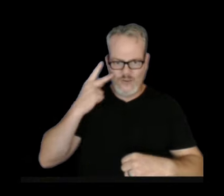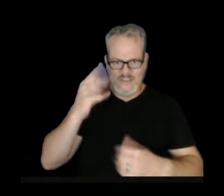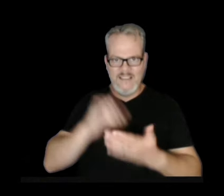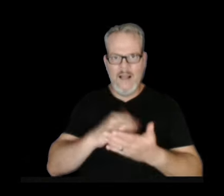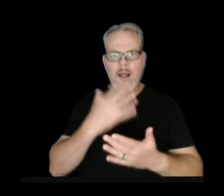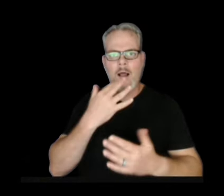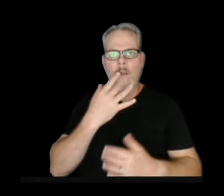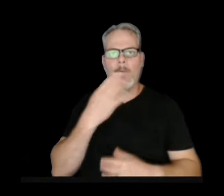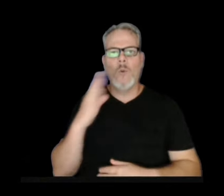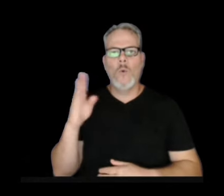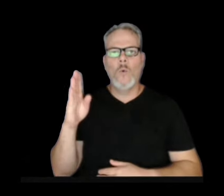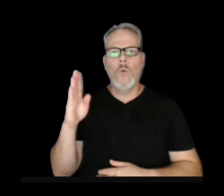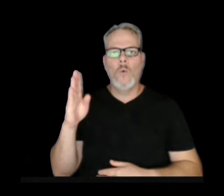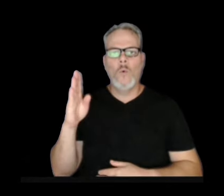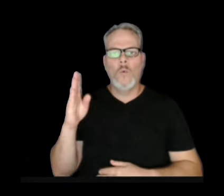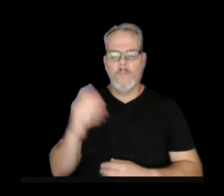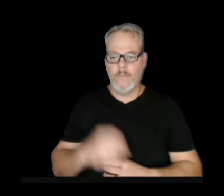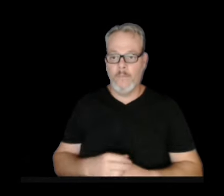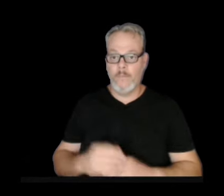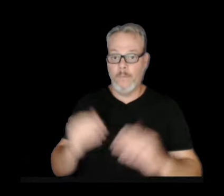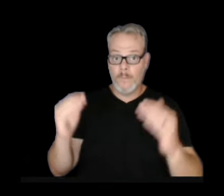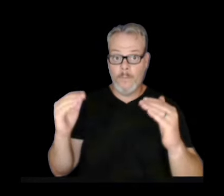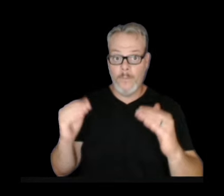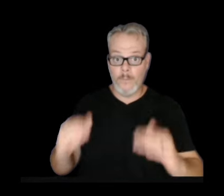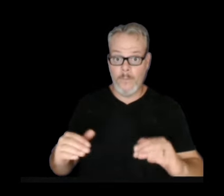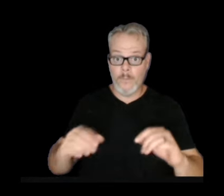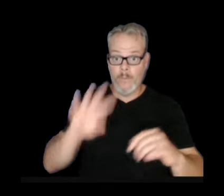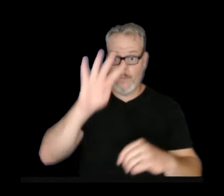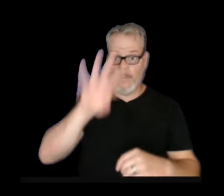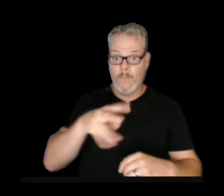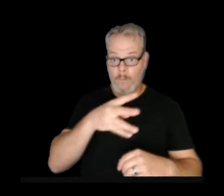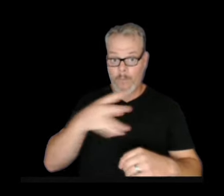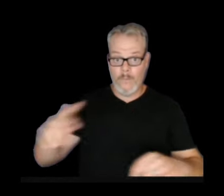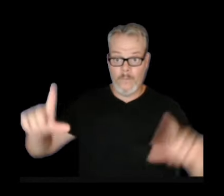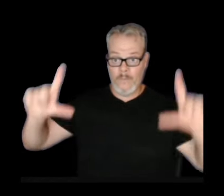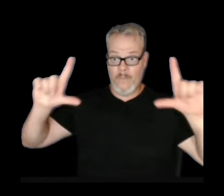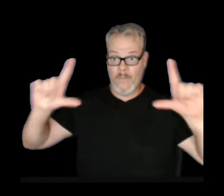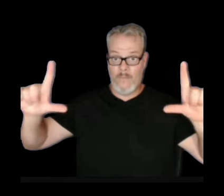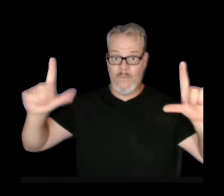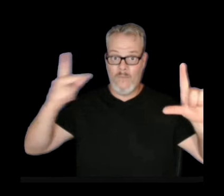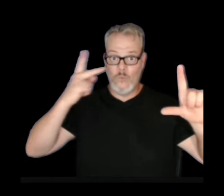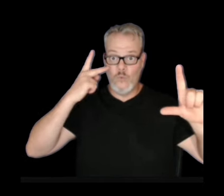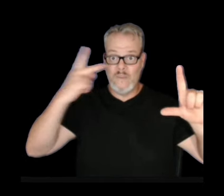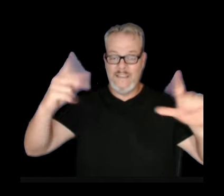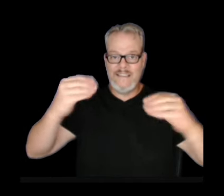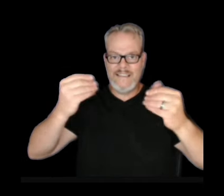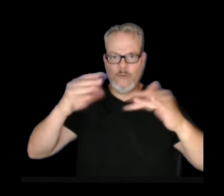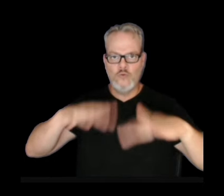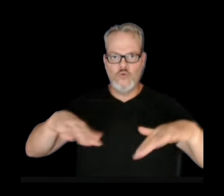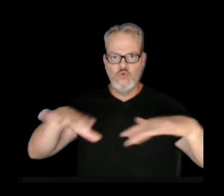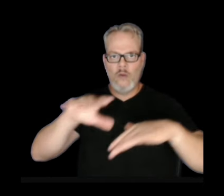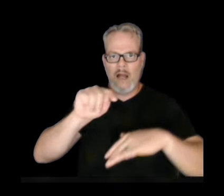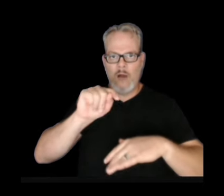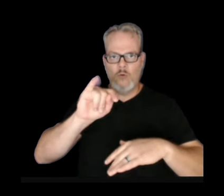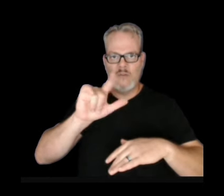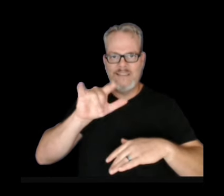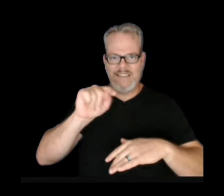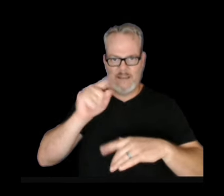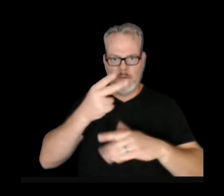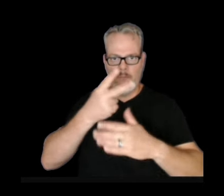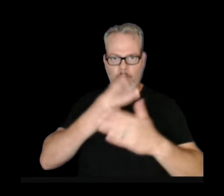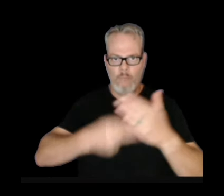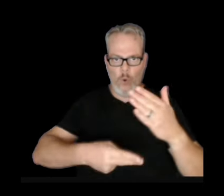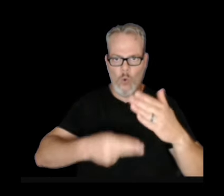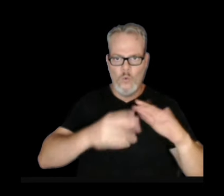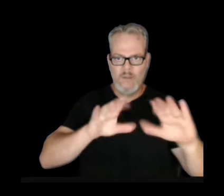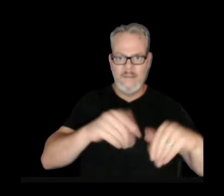Looking more closely at the ground surface of Kīlauea, this is a ground tilt at the summit and East Rift over the past month. The summit is in